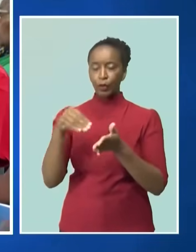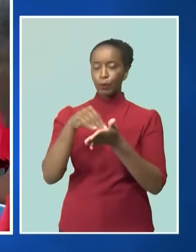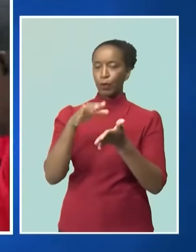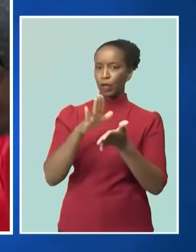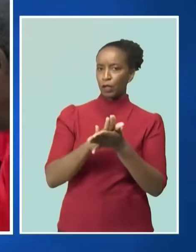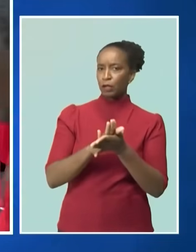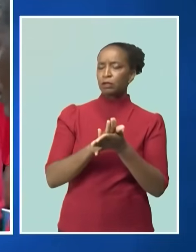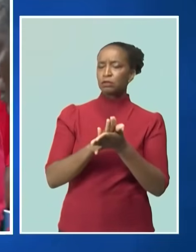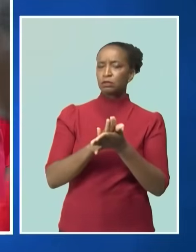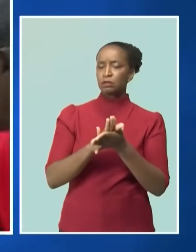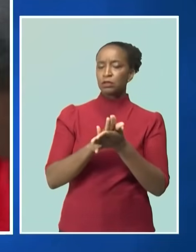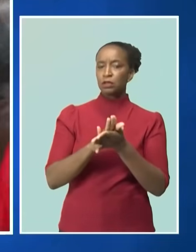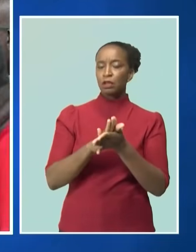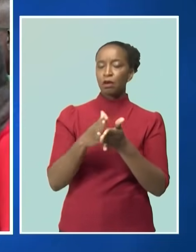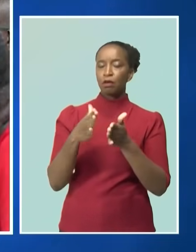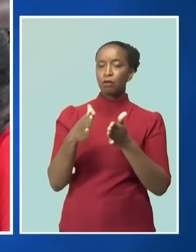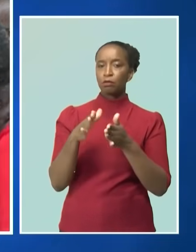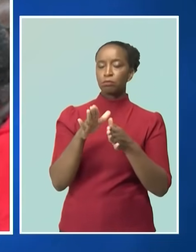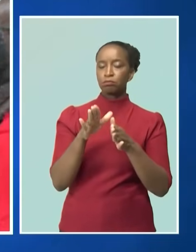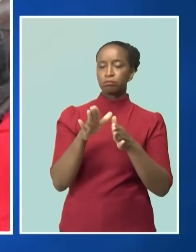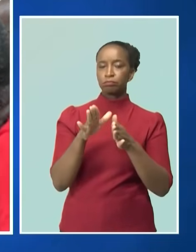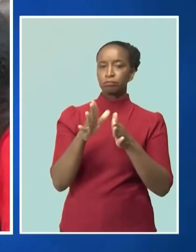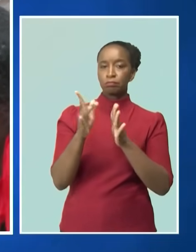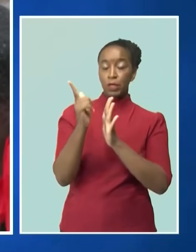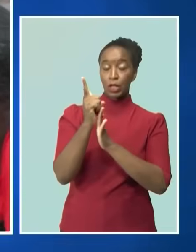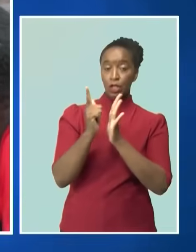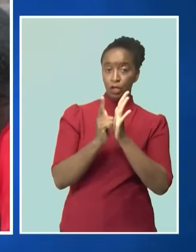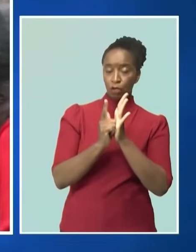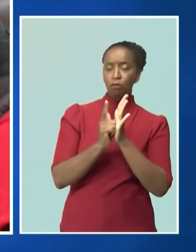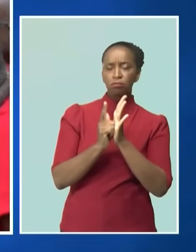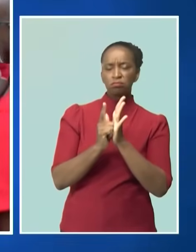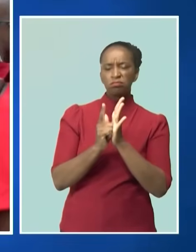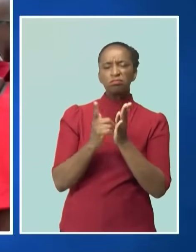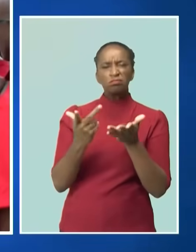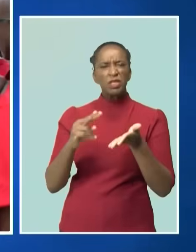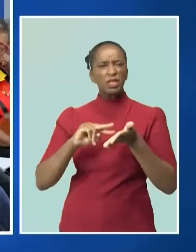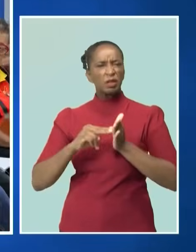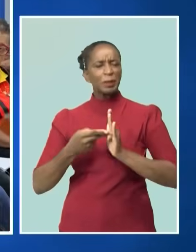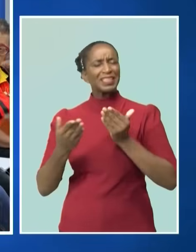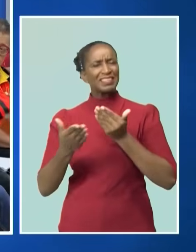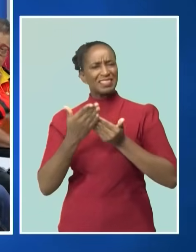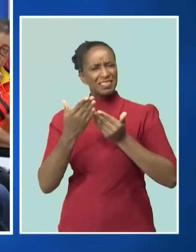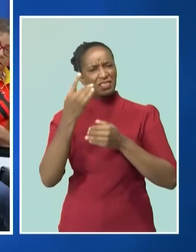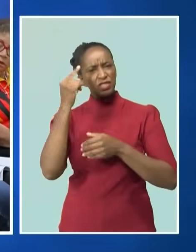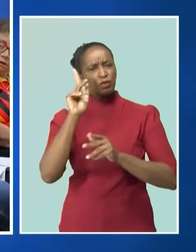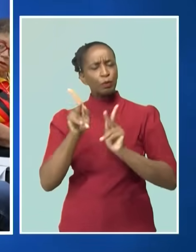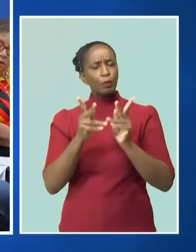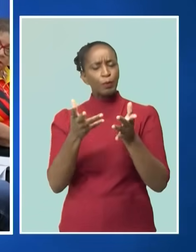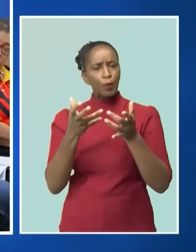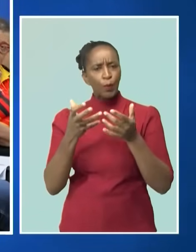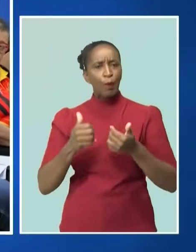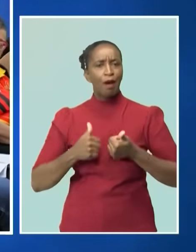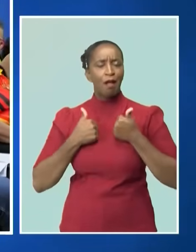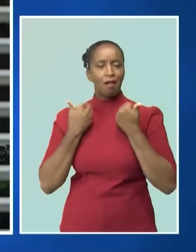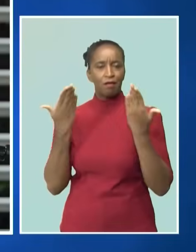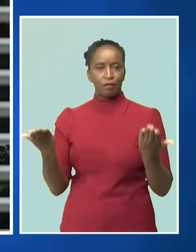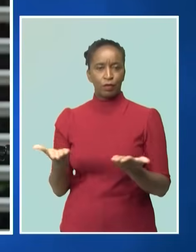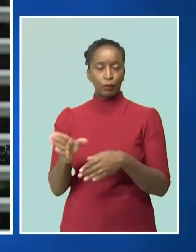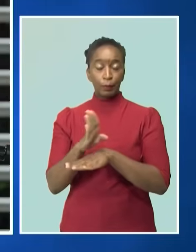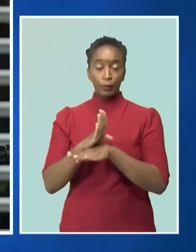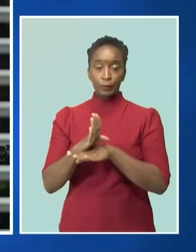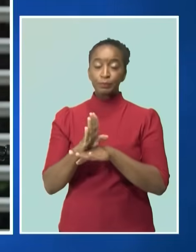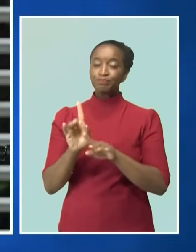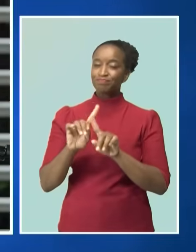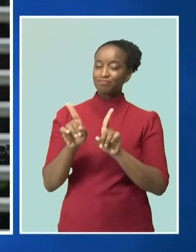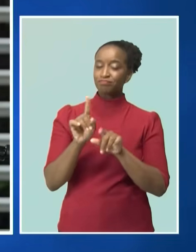legislation is making it easier for desired people to call Barbados their home. But Minister Abrams says criminals are